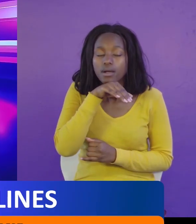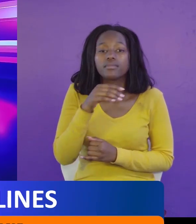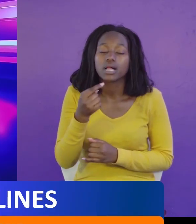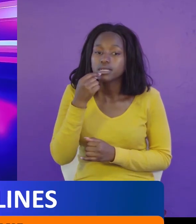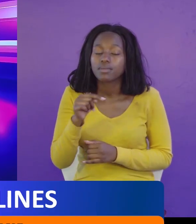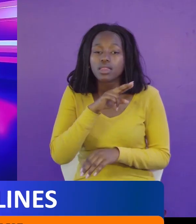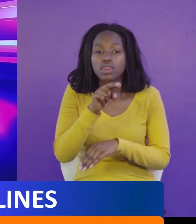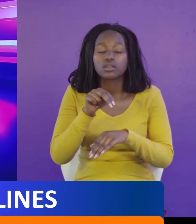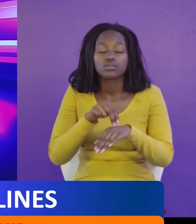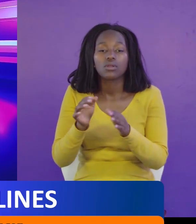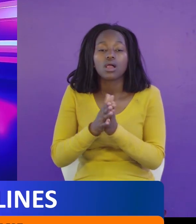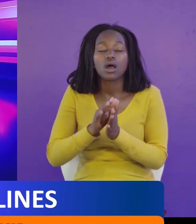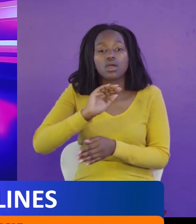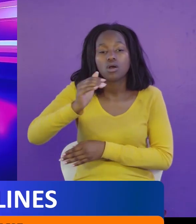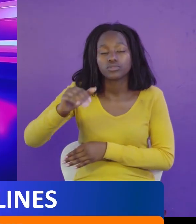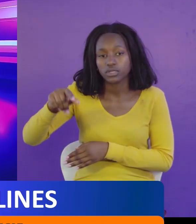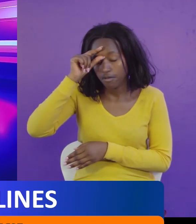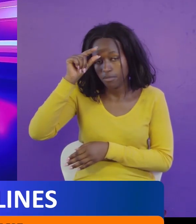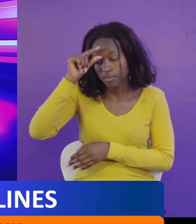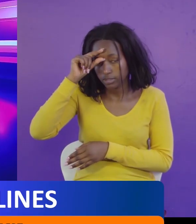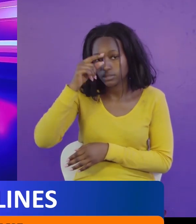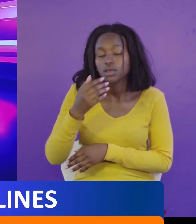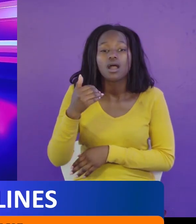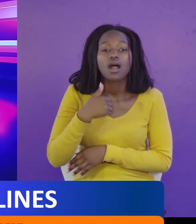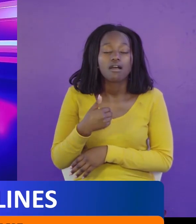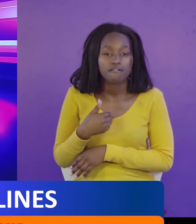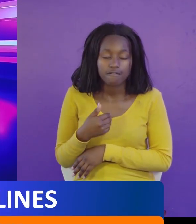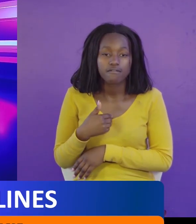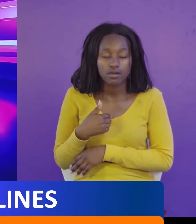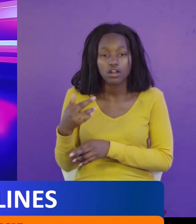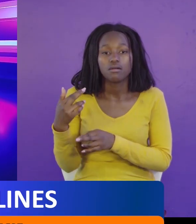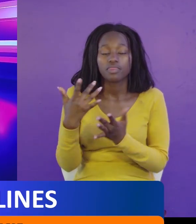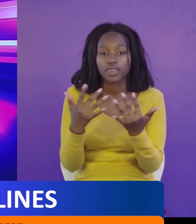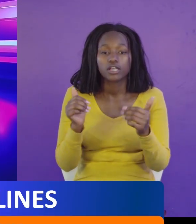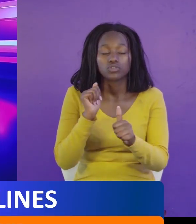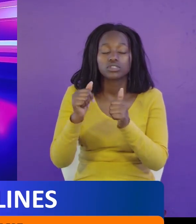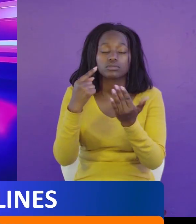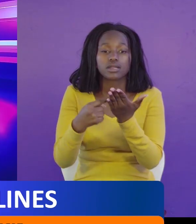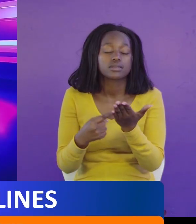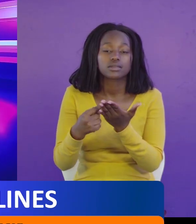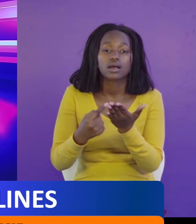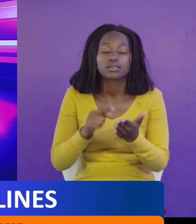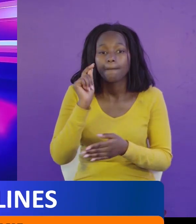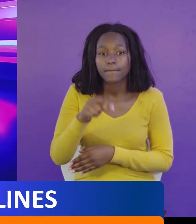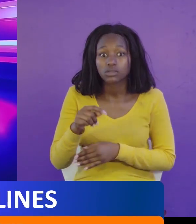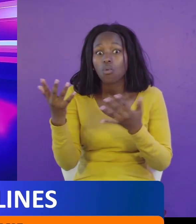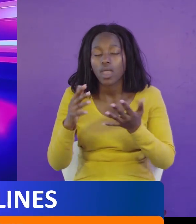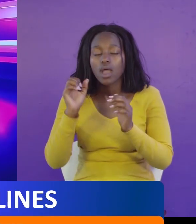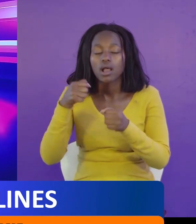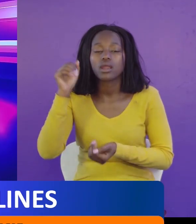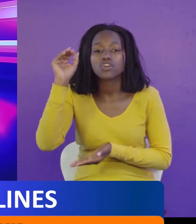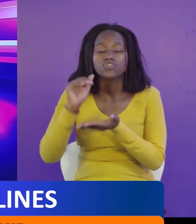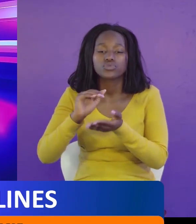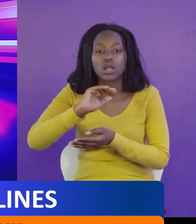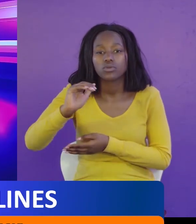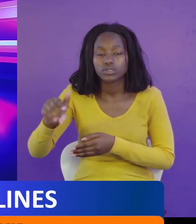county governments has gaps that must be addressed, including reducing counties and abolishing the